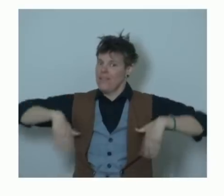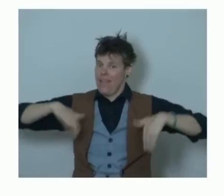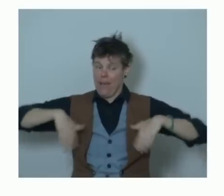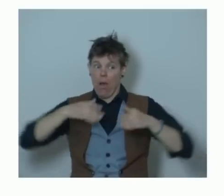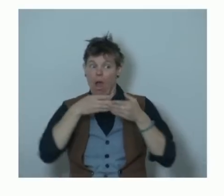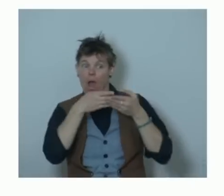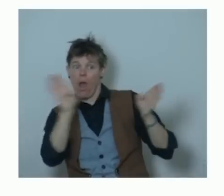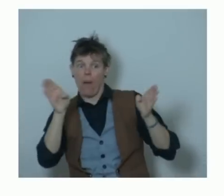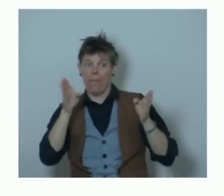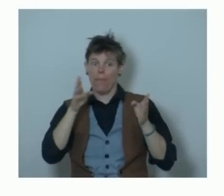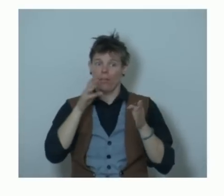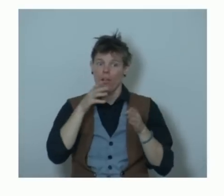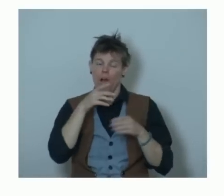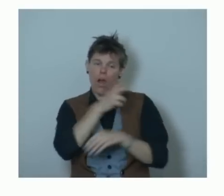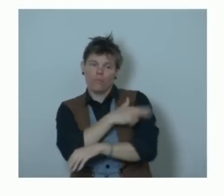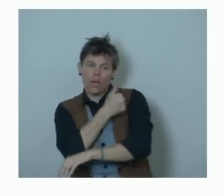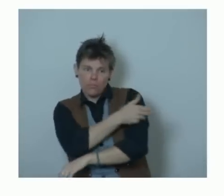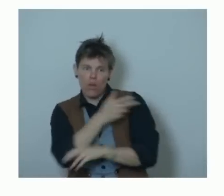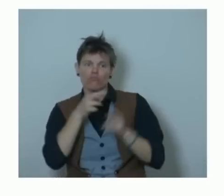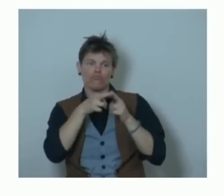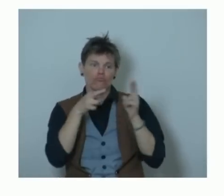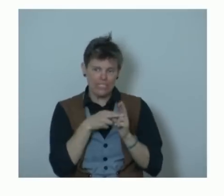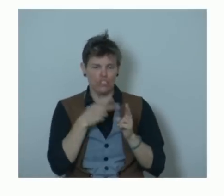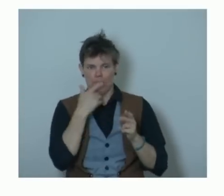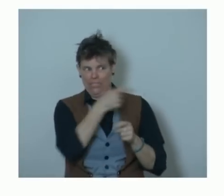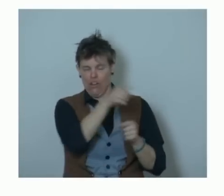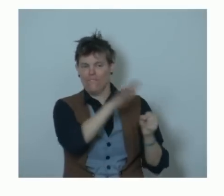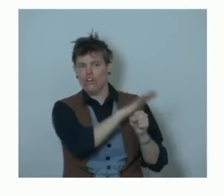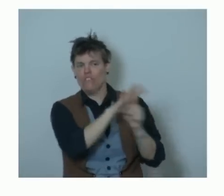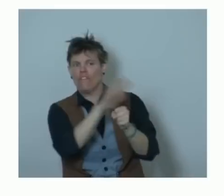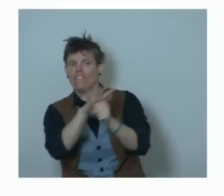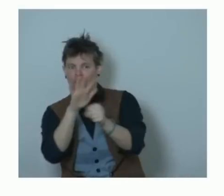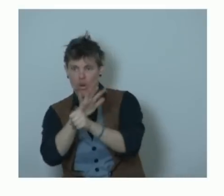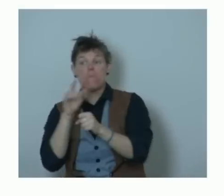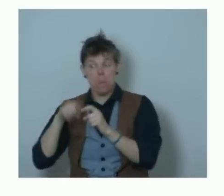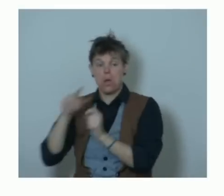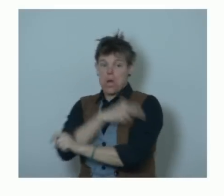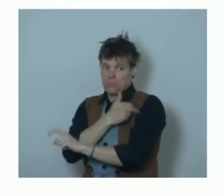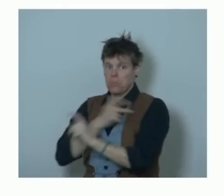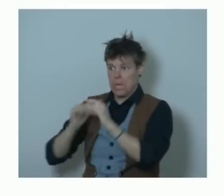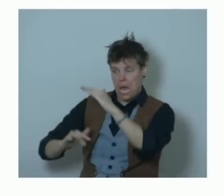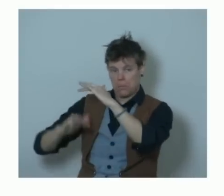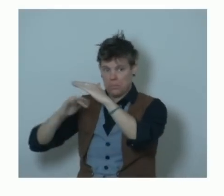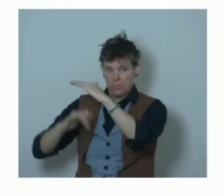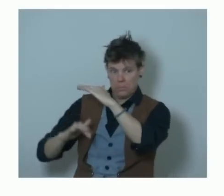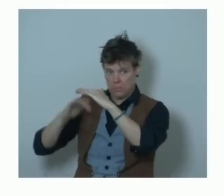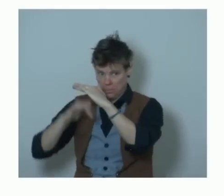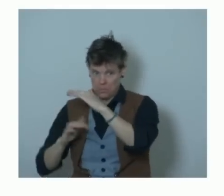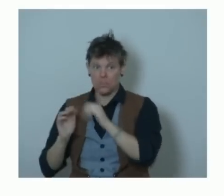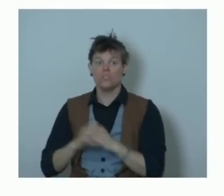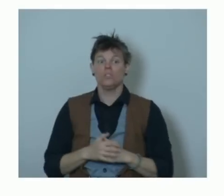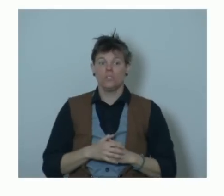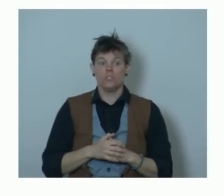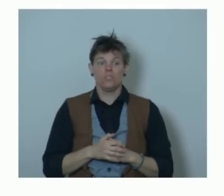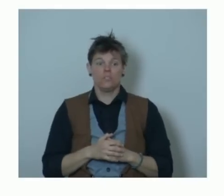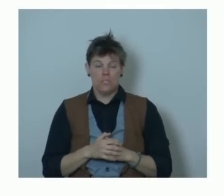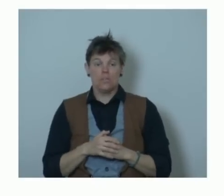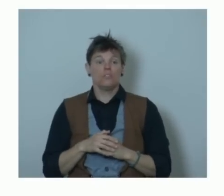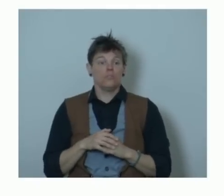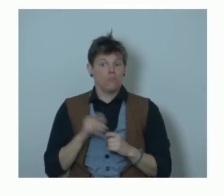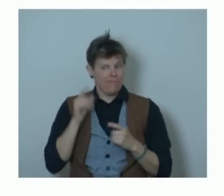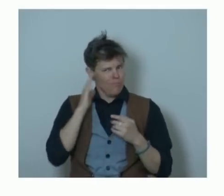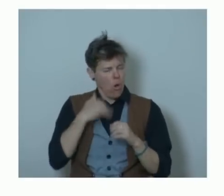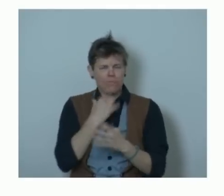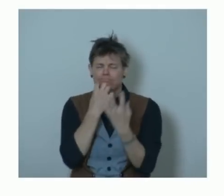where the hospitals are overfull. Healthcare worker safety and well-being is an important factor. There's data out of the